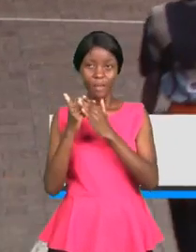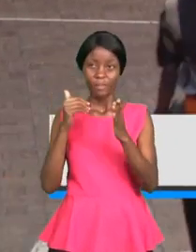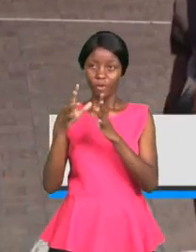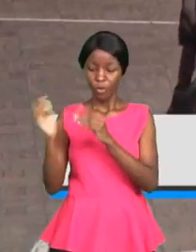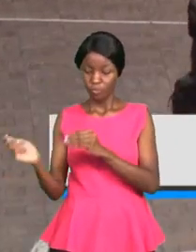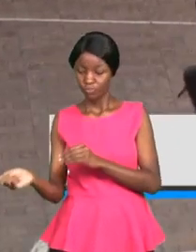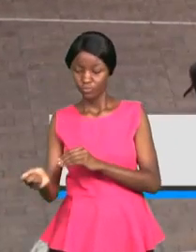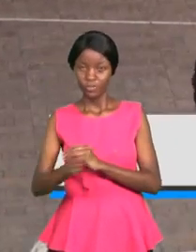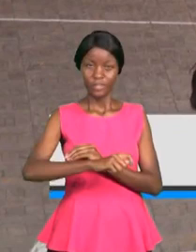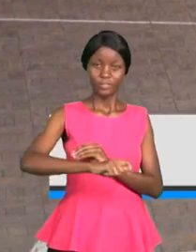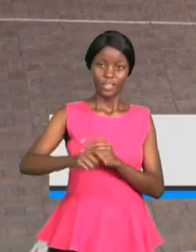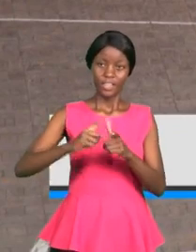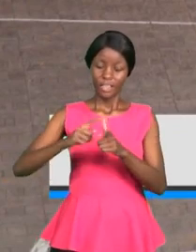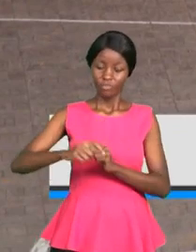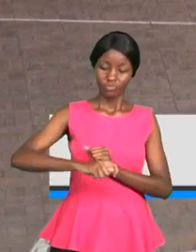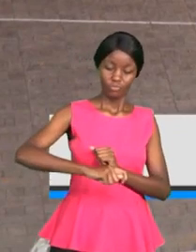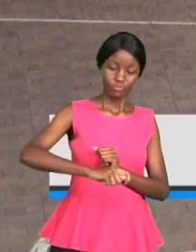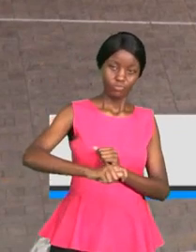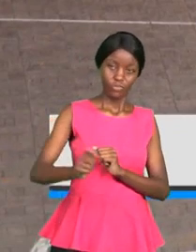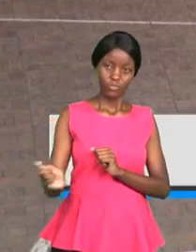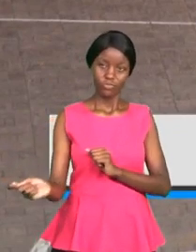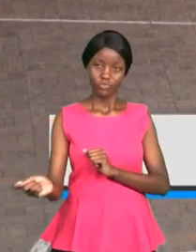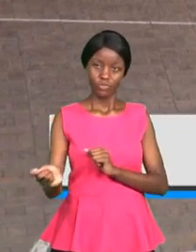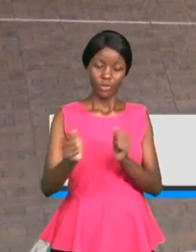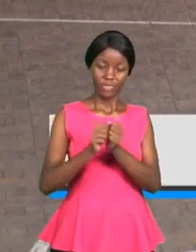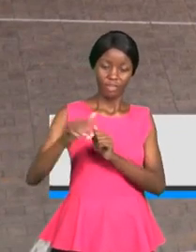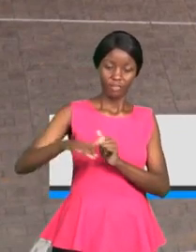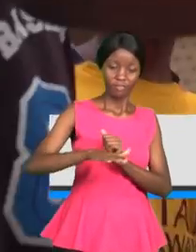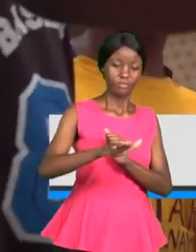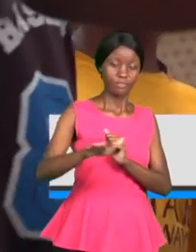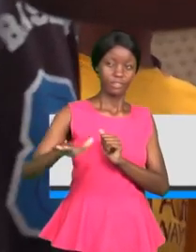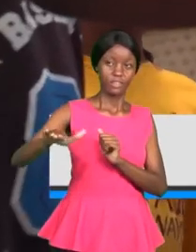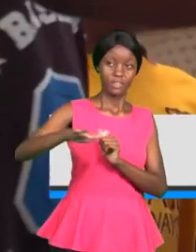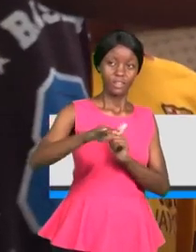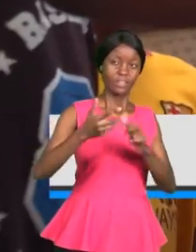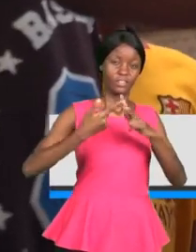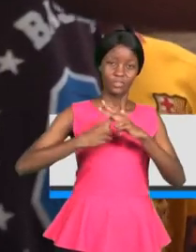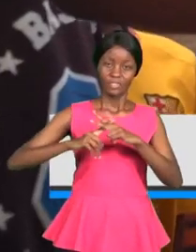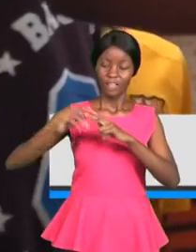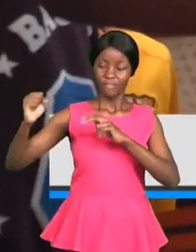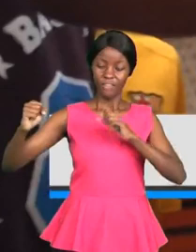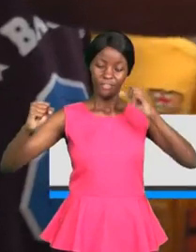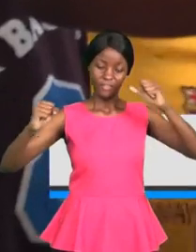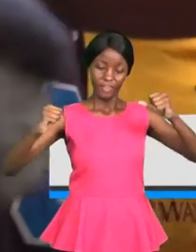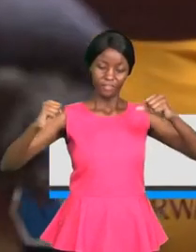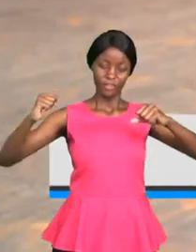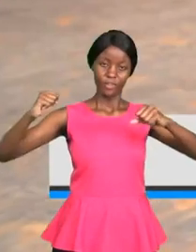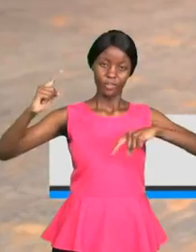floor, whizzing seamlessly on their busted skates to take up positions for a 5-a-side game.